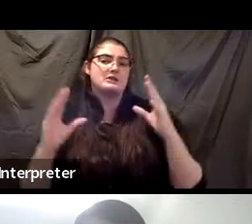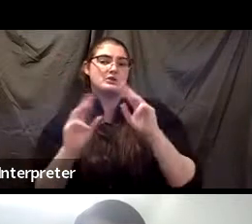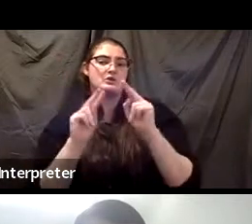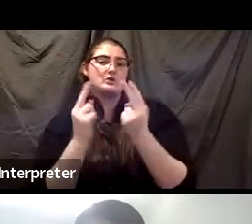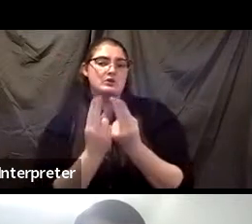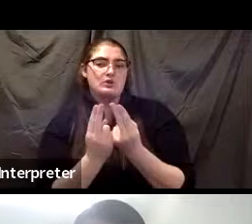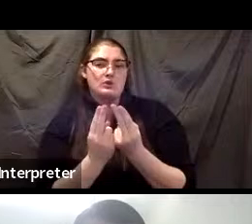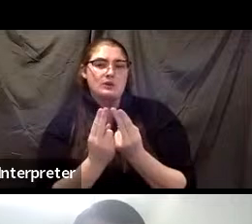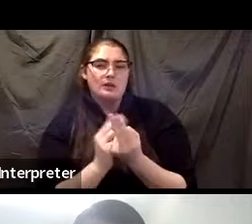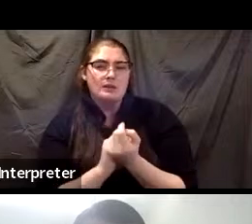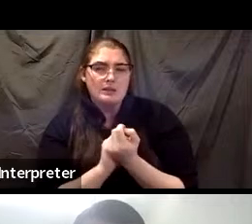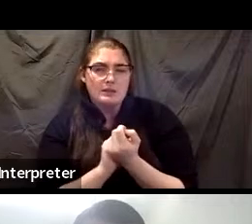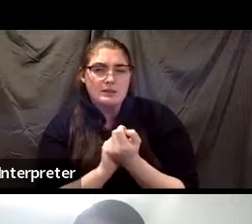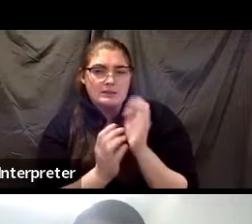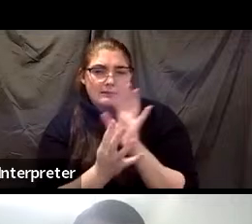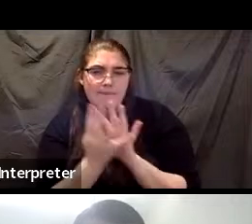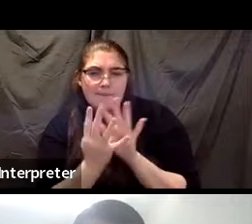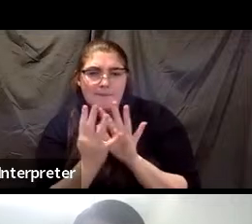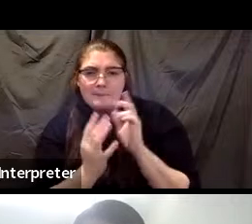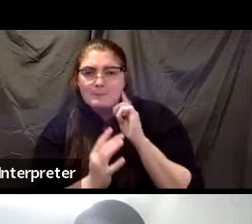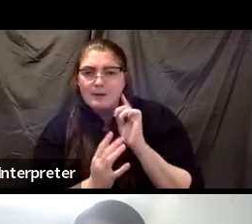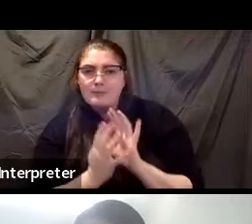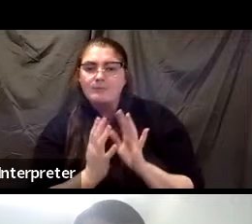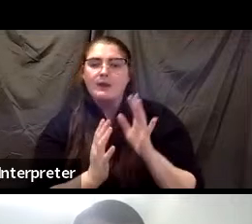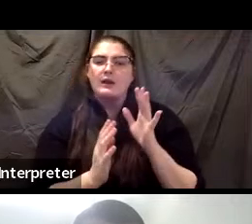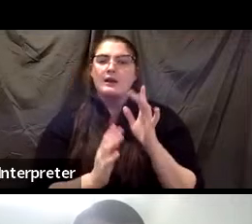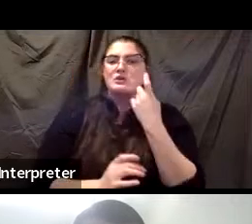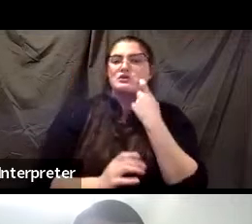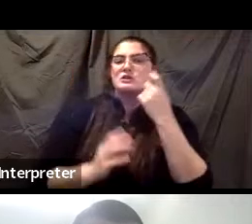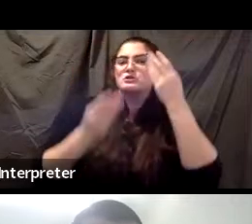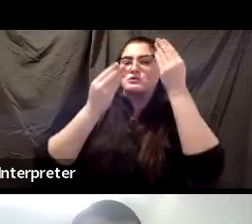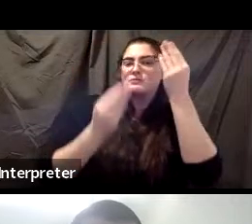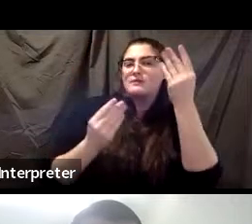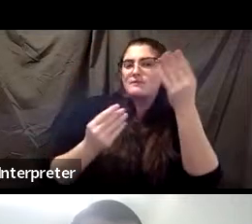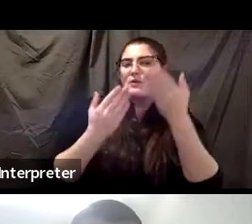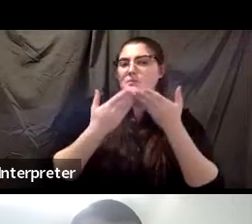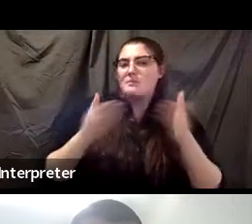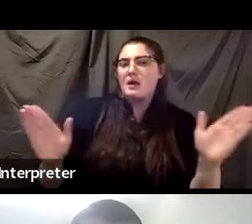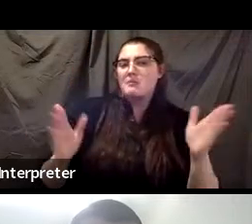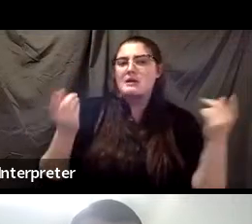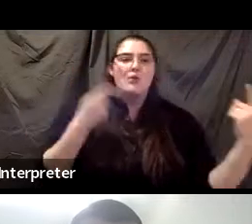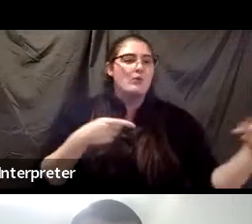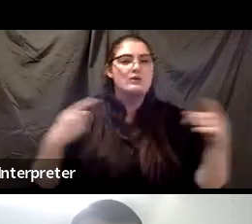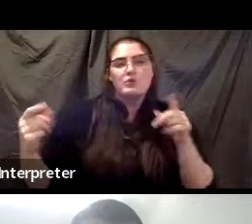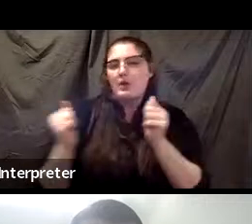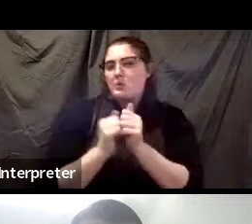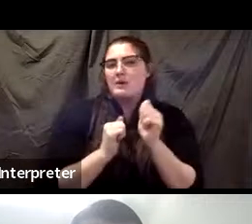resolution, just to inform the public on what's going on with it.